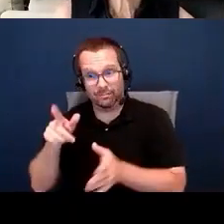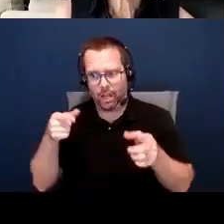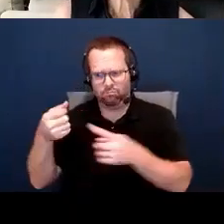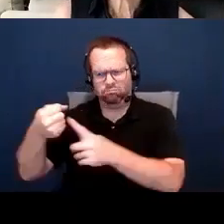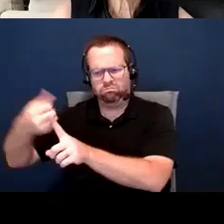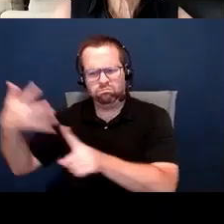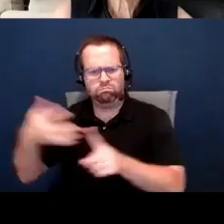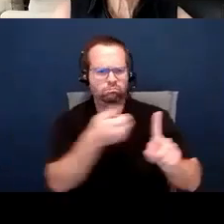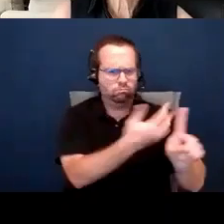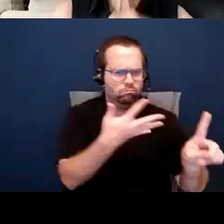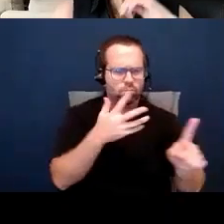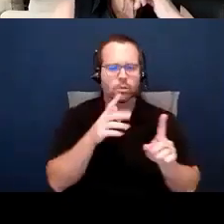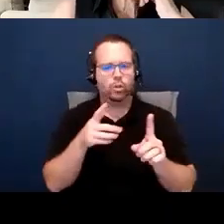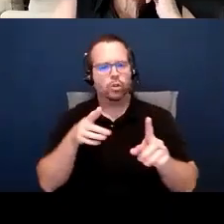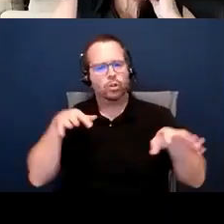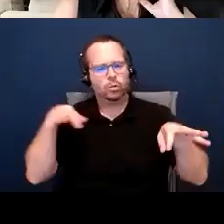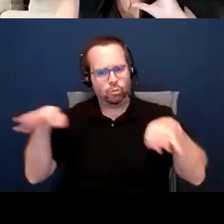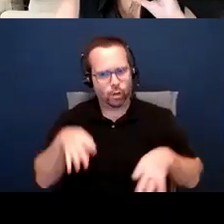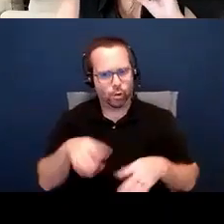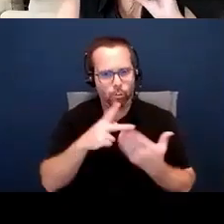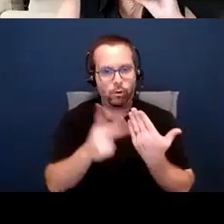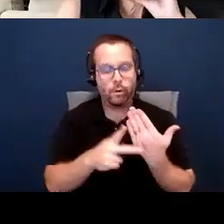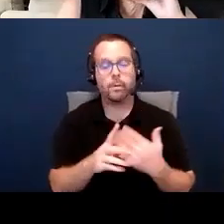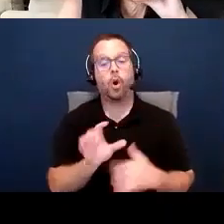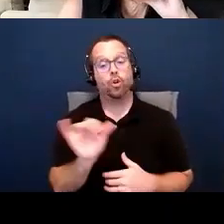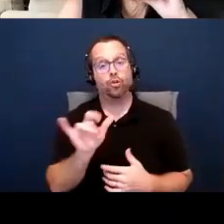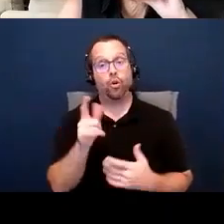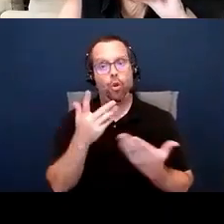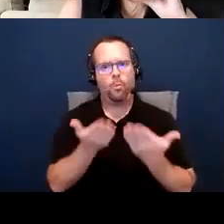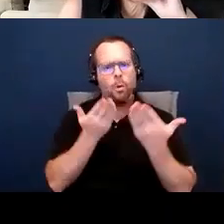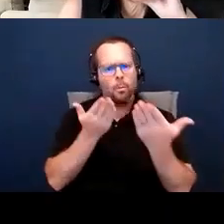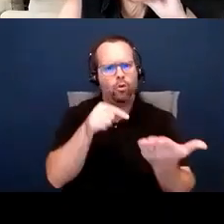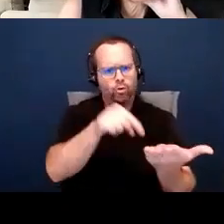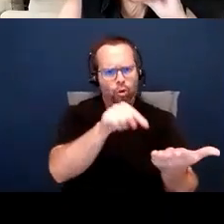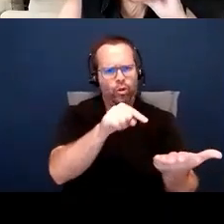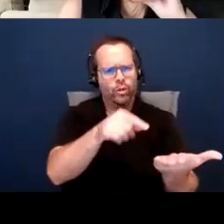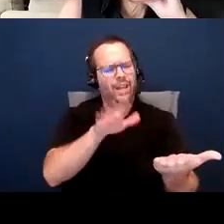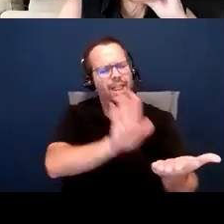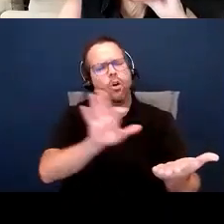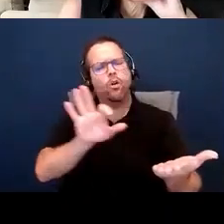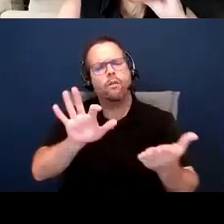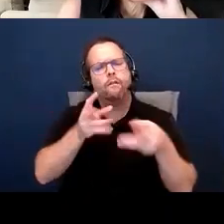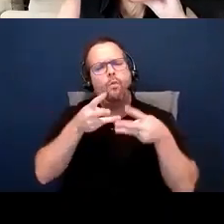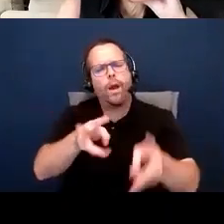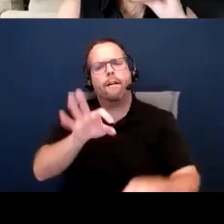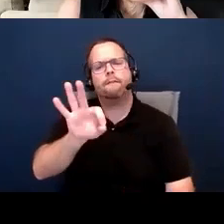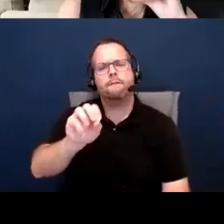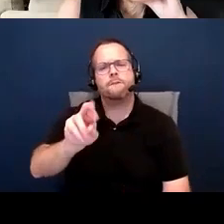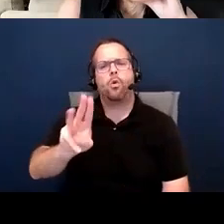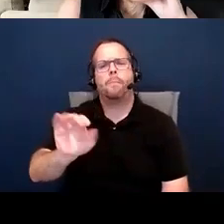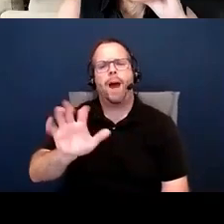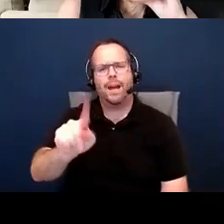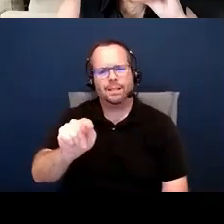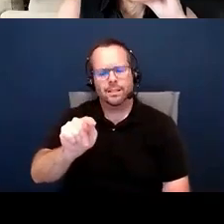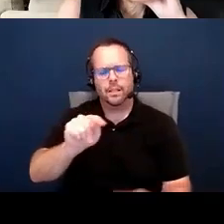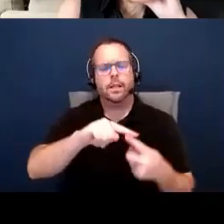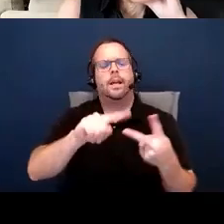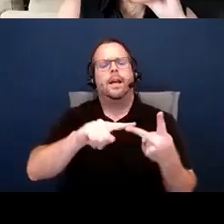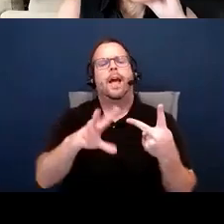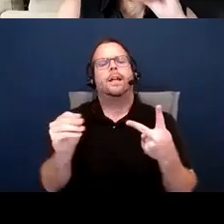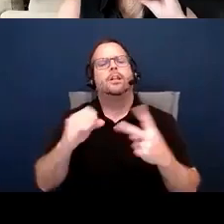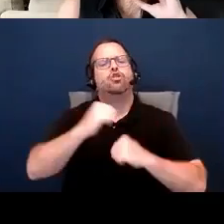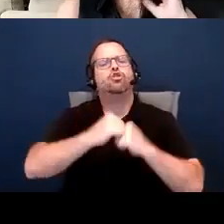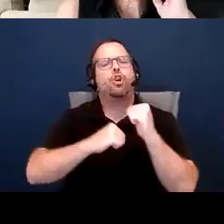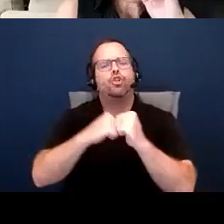into the proposal and the format of the proposal and the structure of the proposal. That's clearly